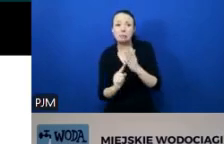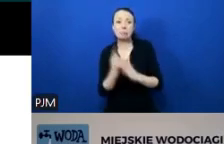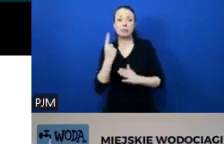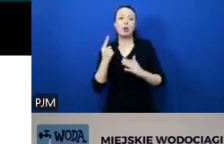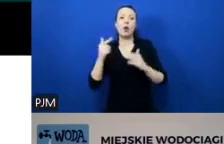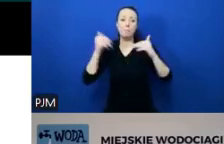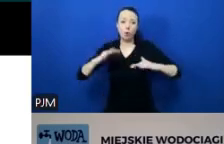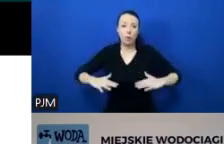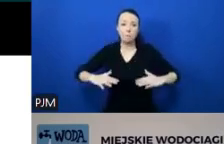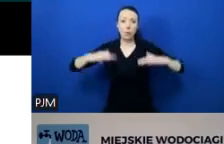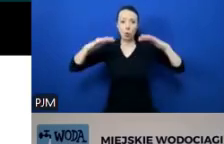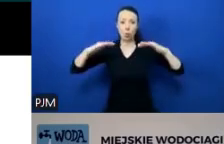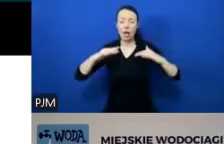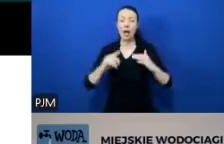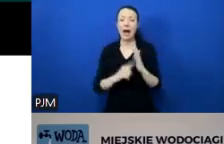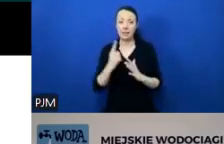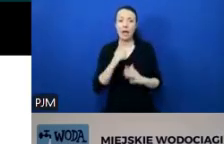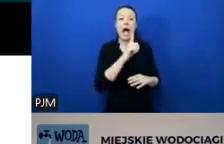be a